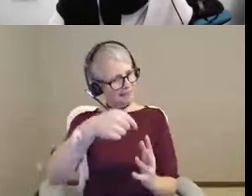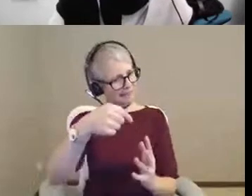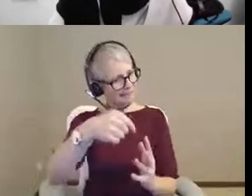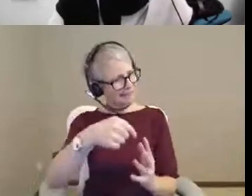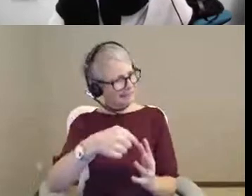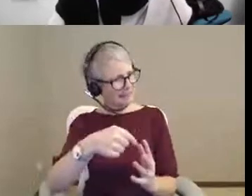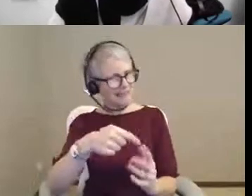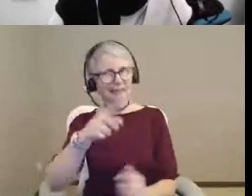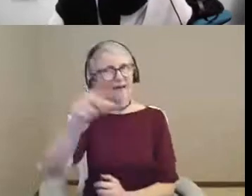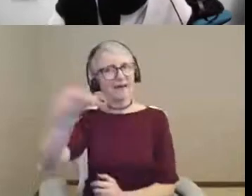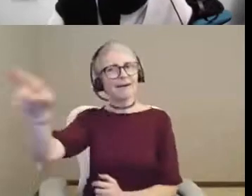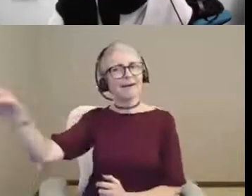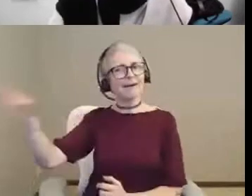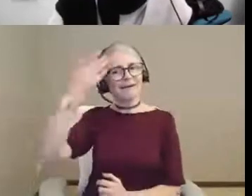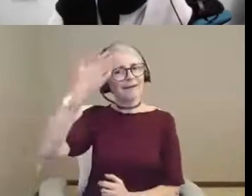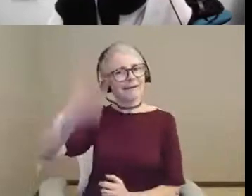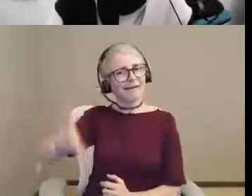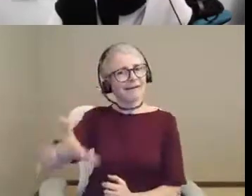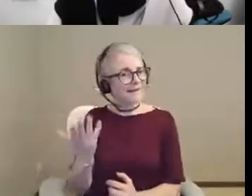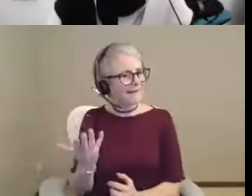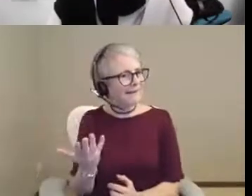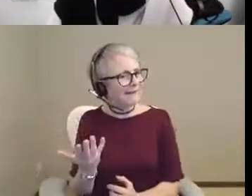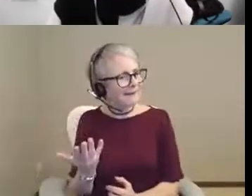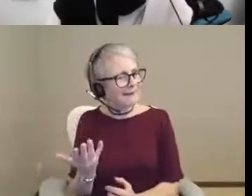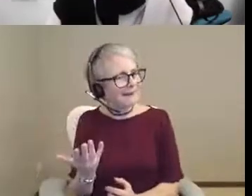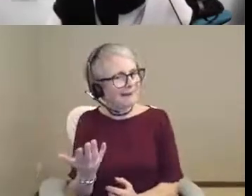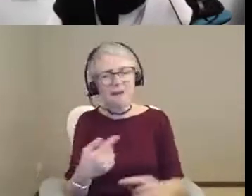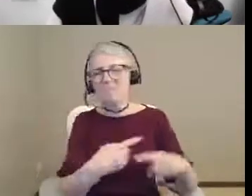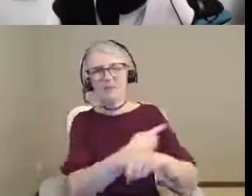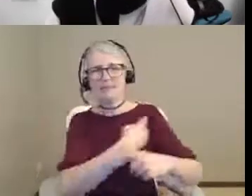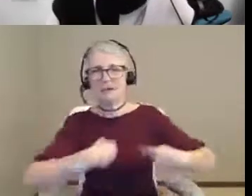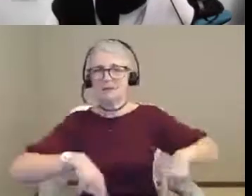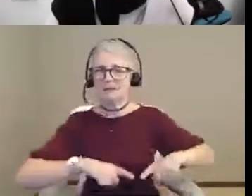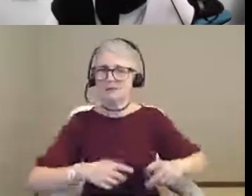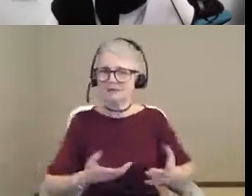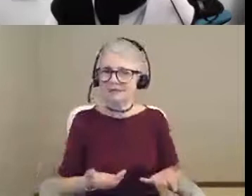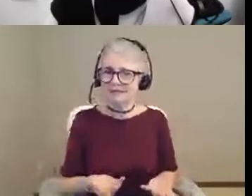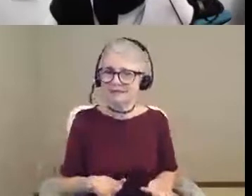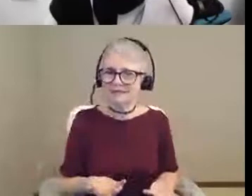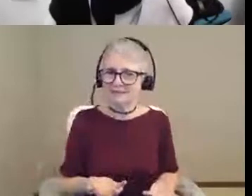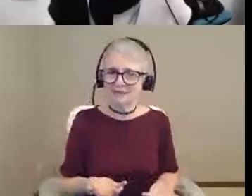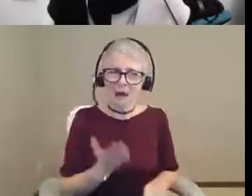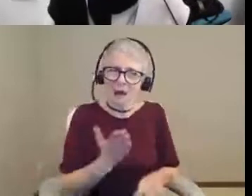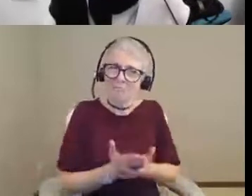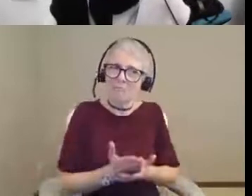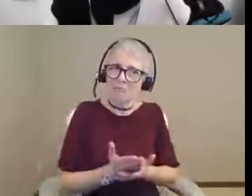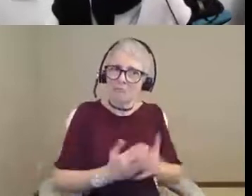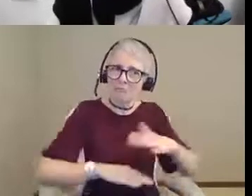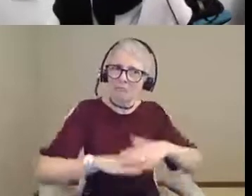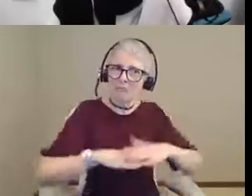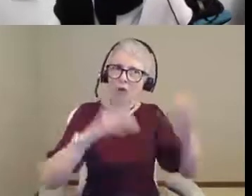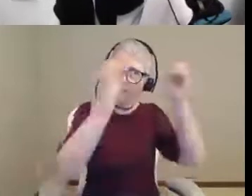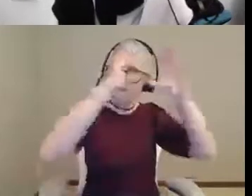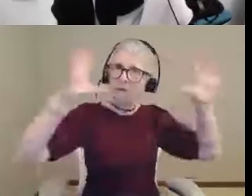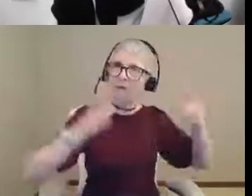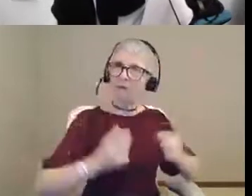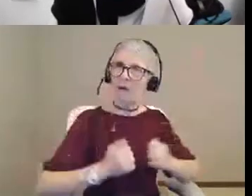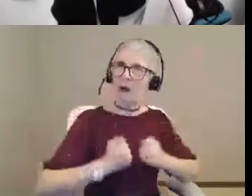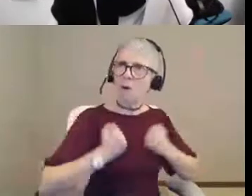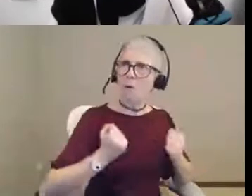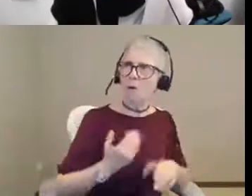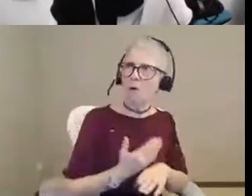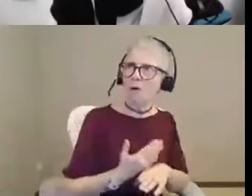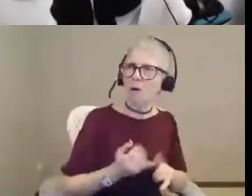that sometimes our industry is maybe overlooked, and people don't maybe understand quite who we are, what we do, and